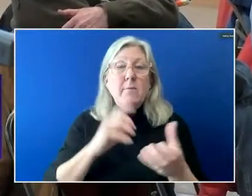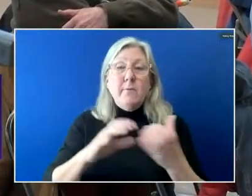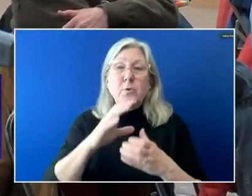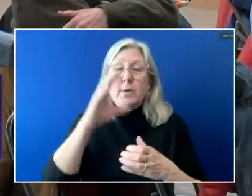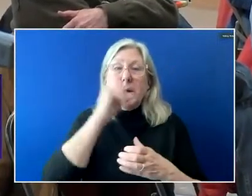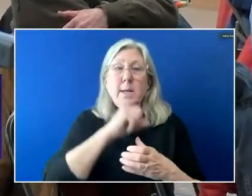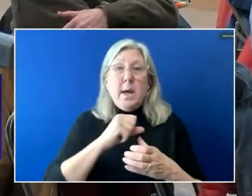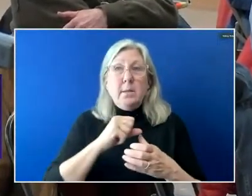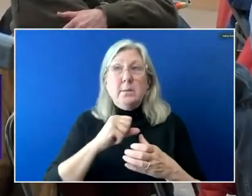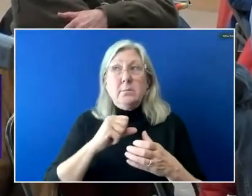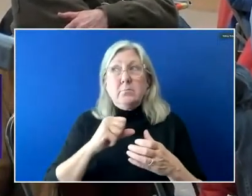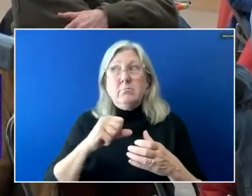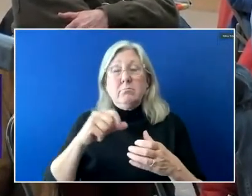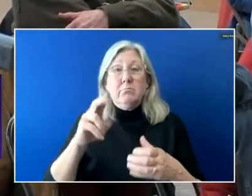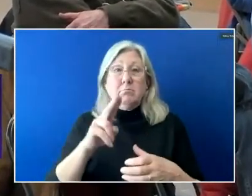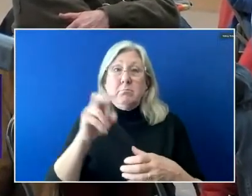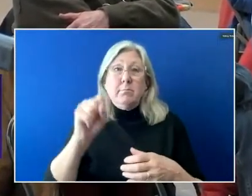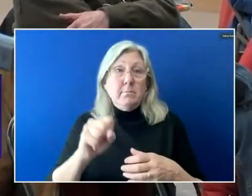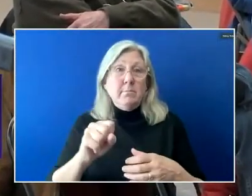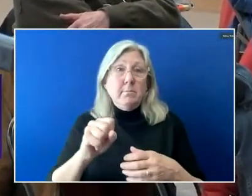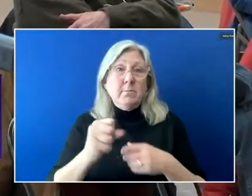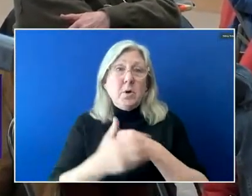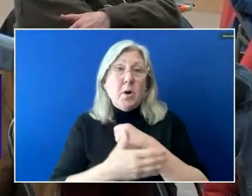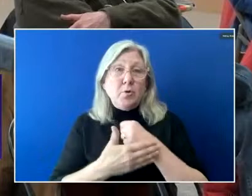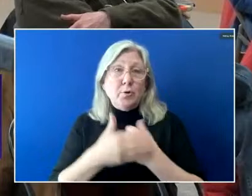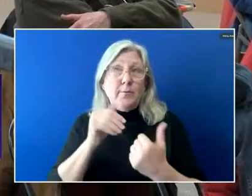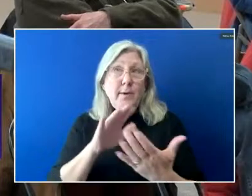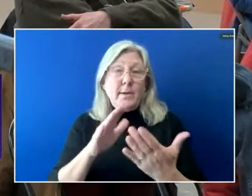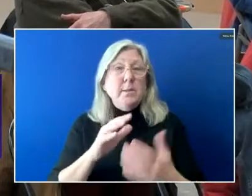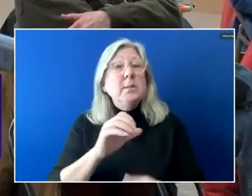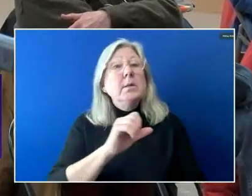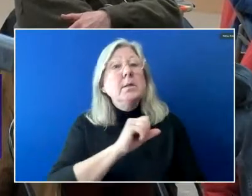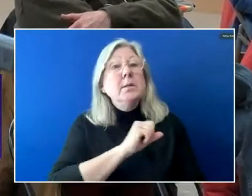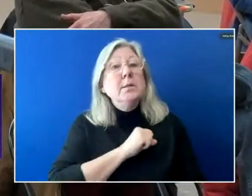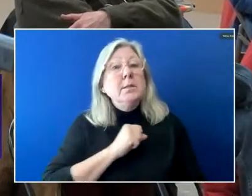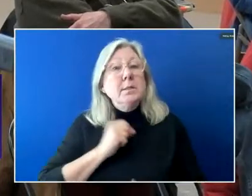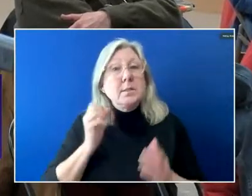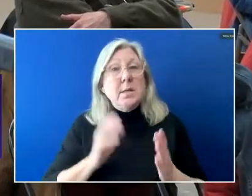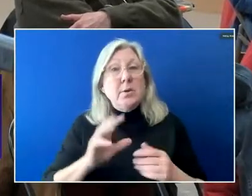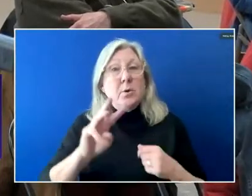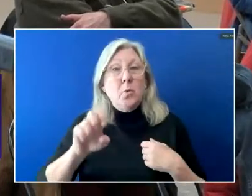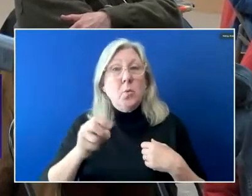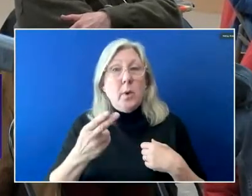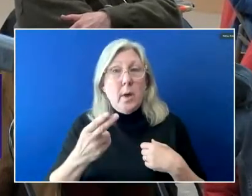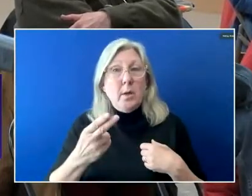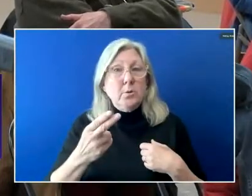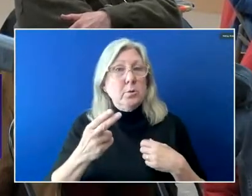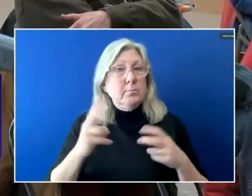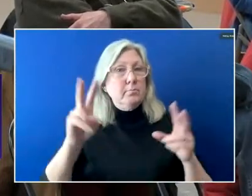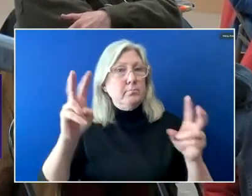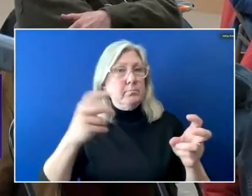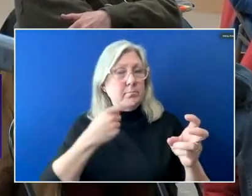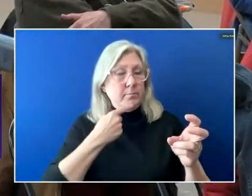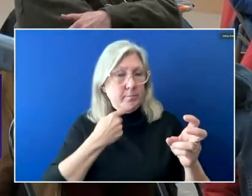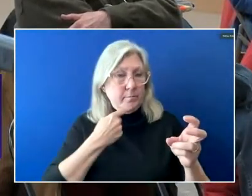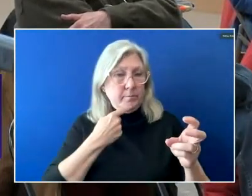is facing Senator Welch is uh is uh quoted as saying that